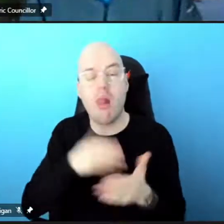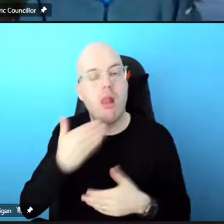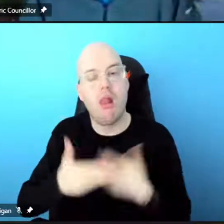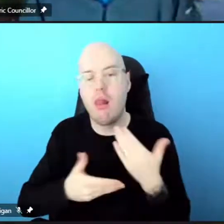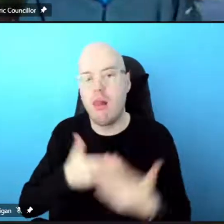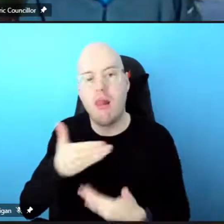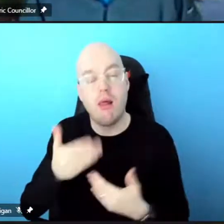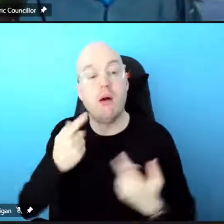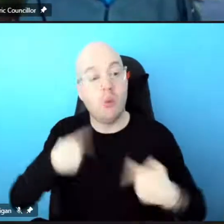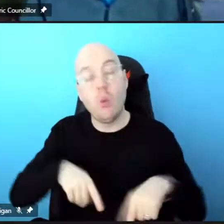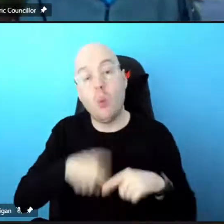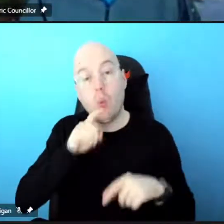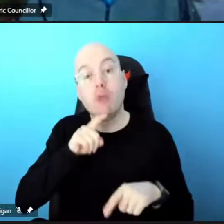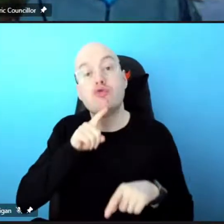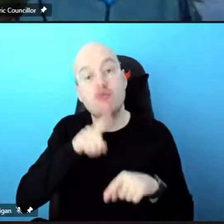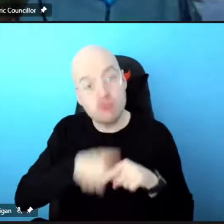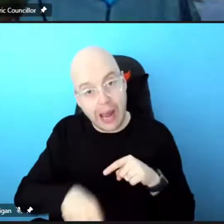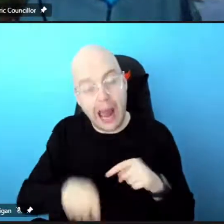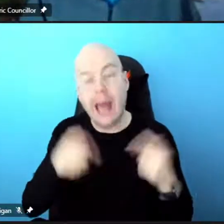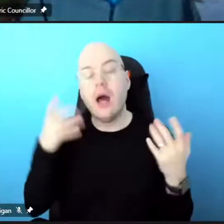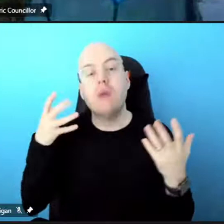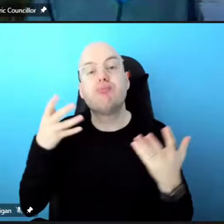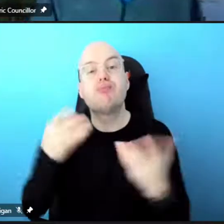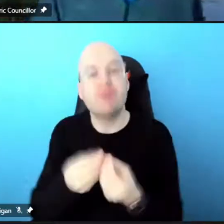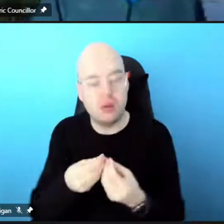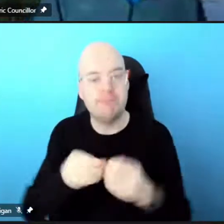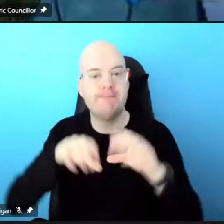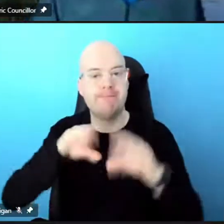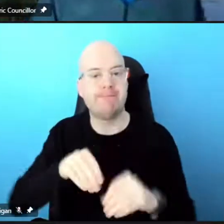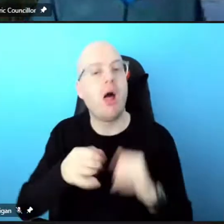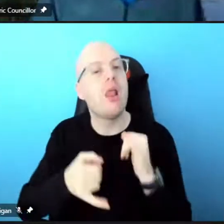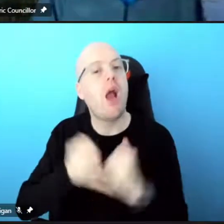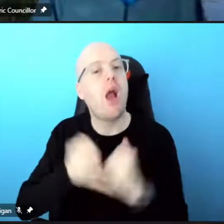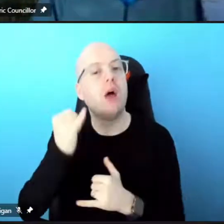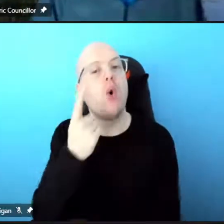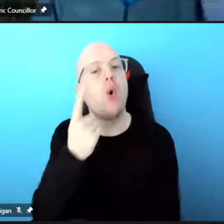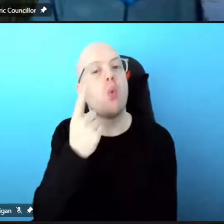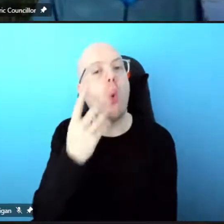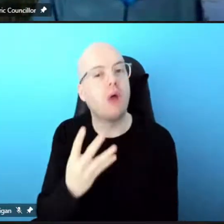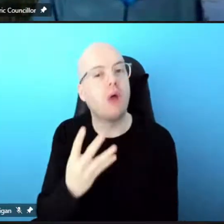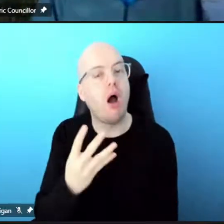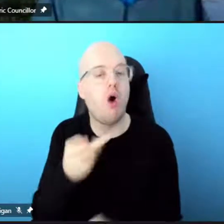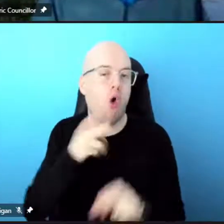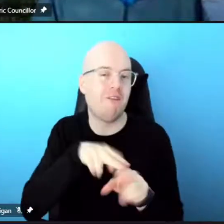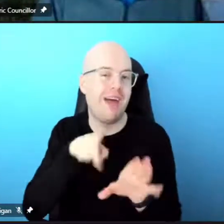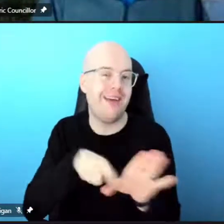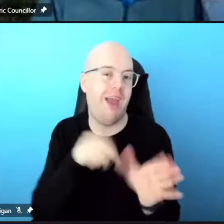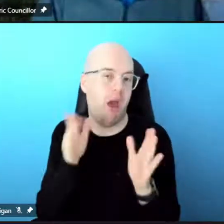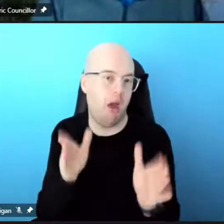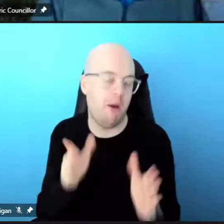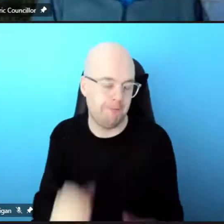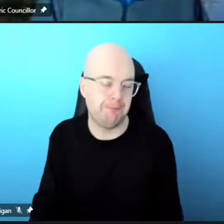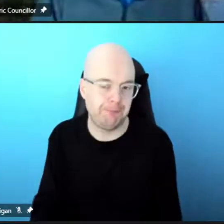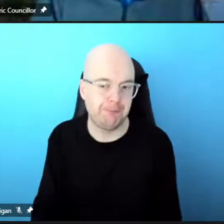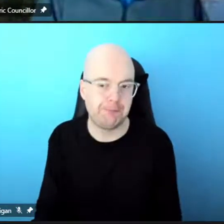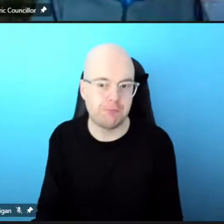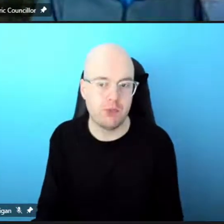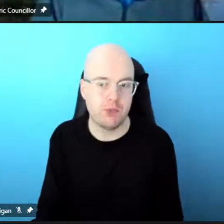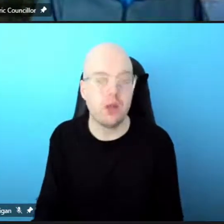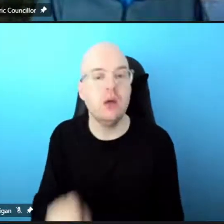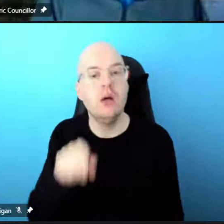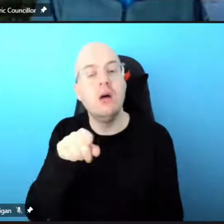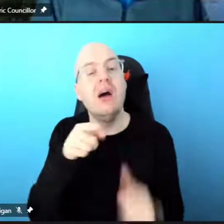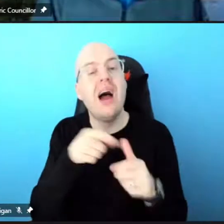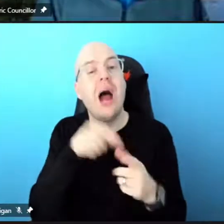bring it to a conclusion in the last quarter of the year. Appendix 1, as we would normally do, that's on